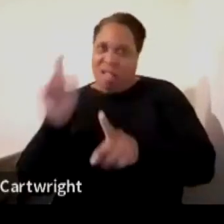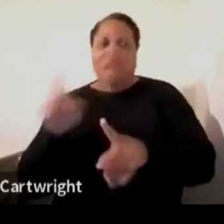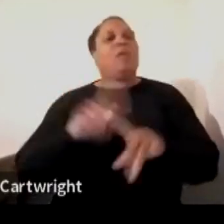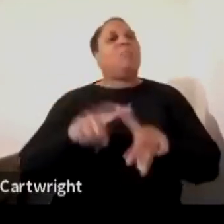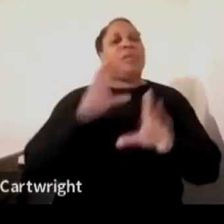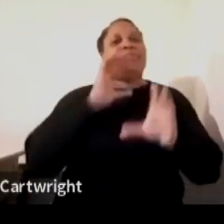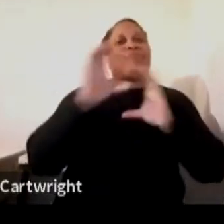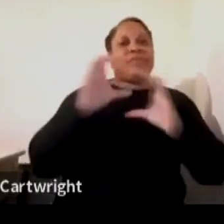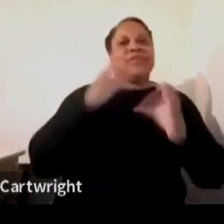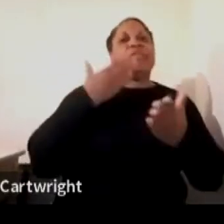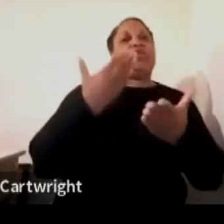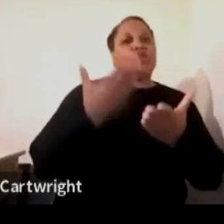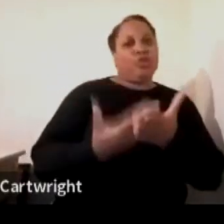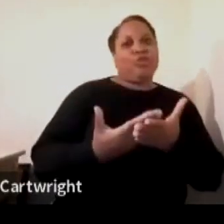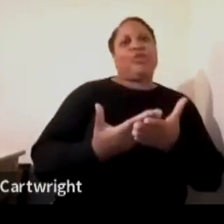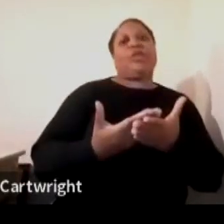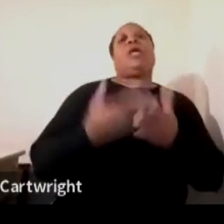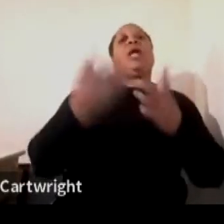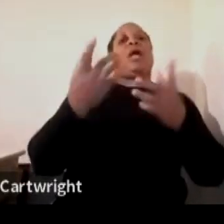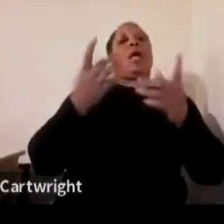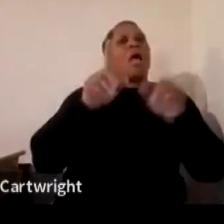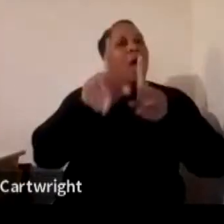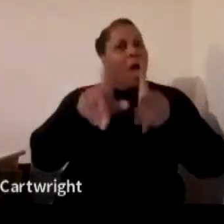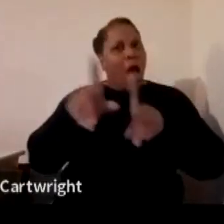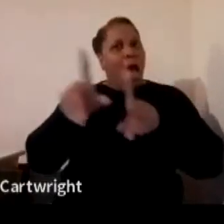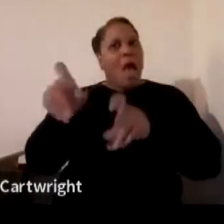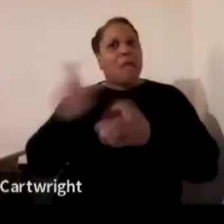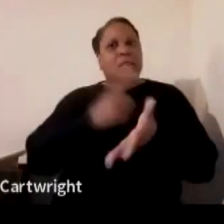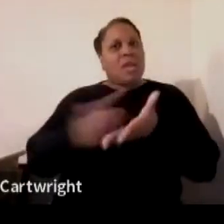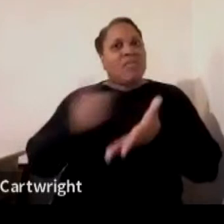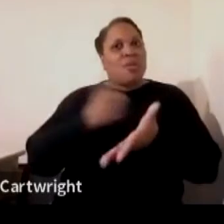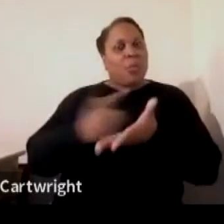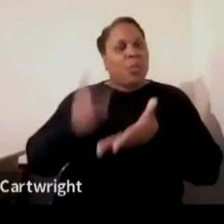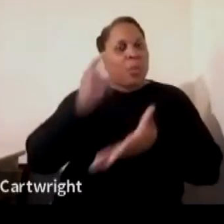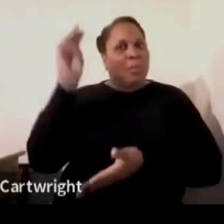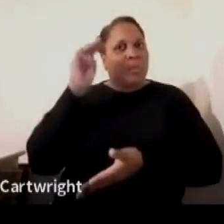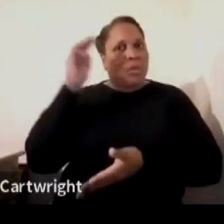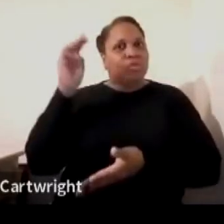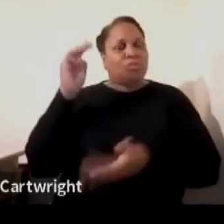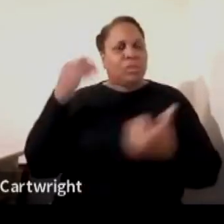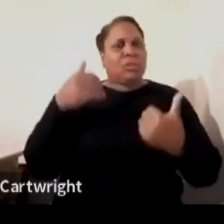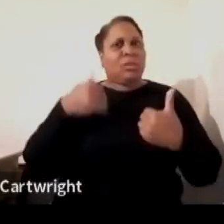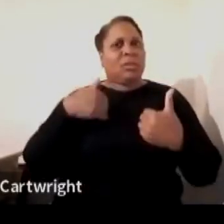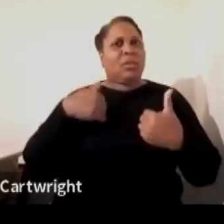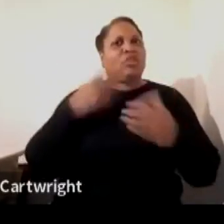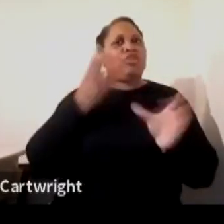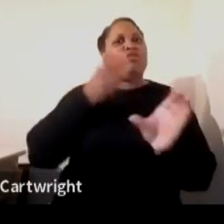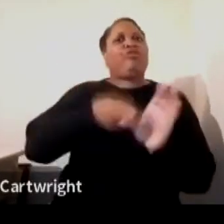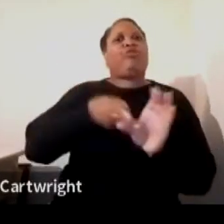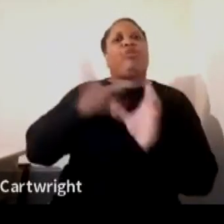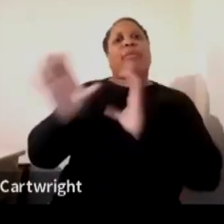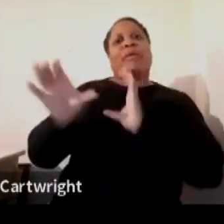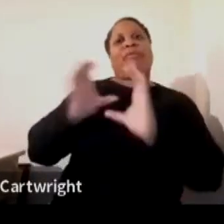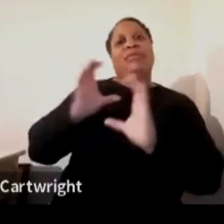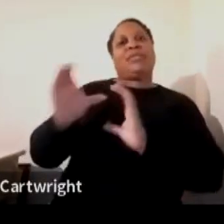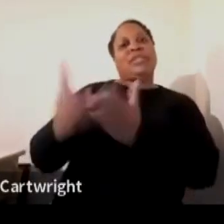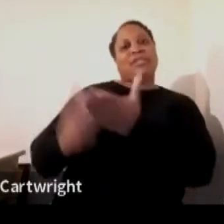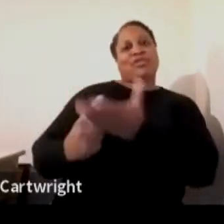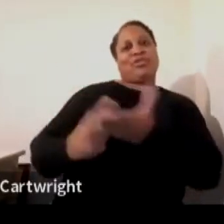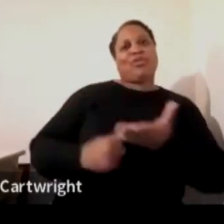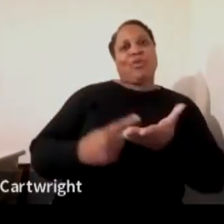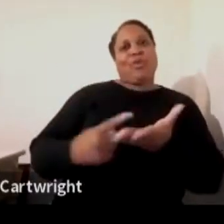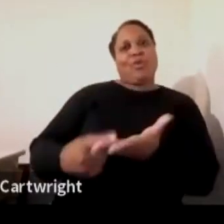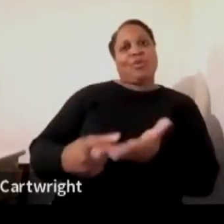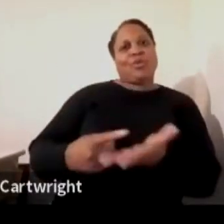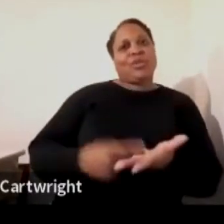healthy. Ask the questions. Every week, the ministry, will be having these. Join the conversation talks, and this is